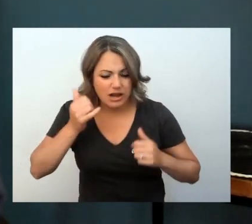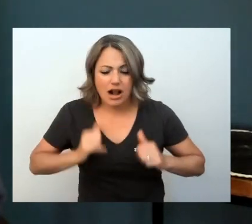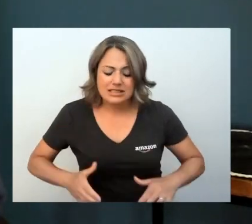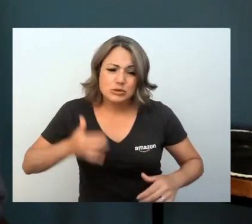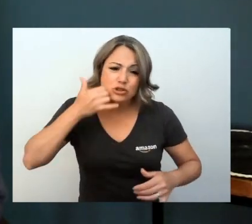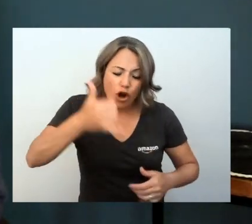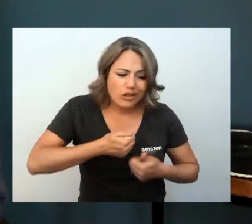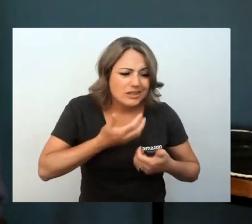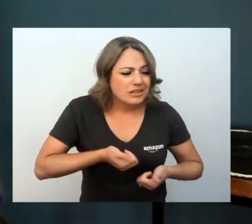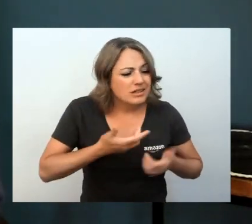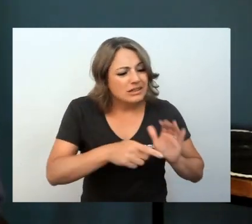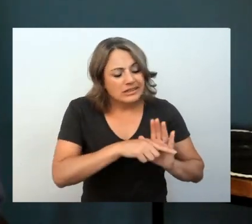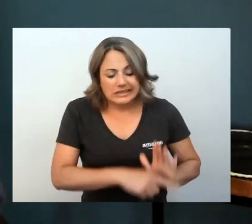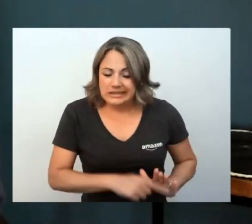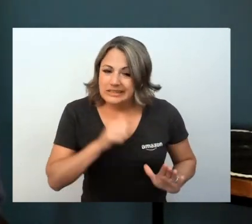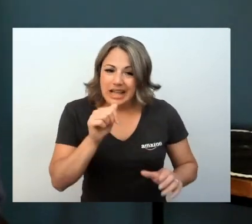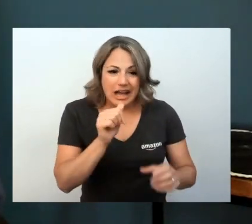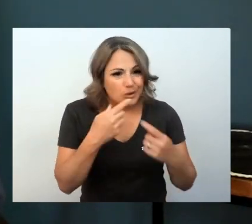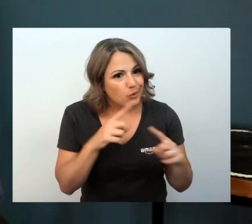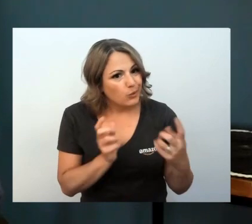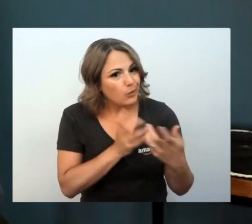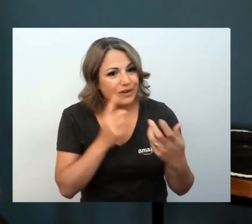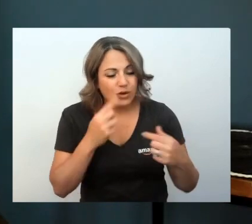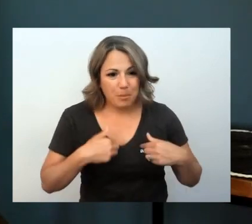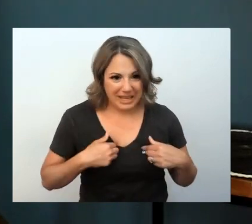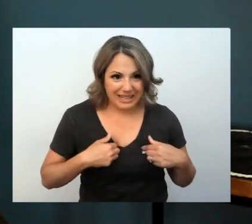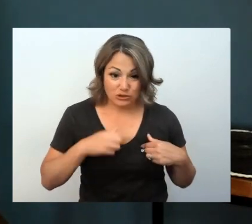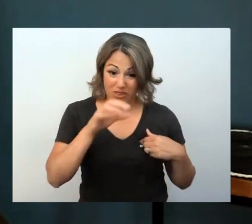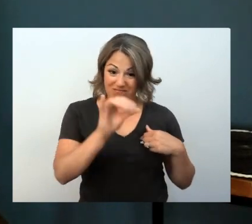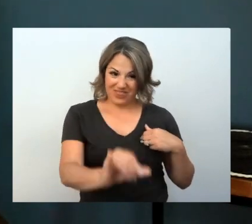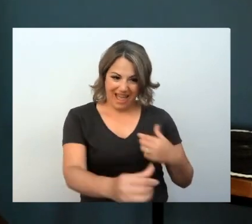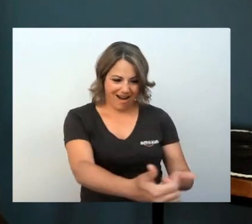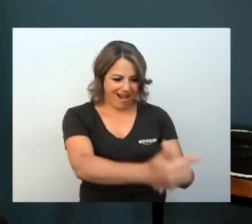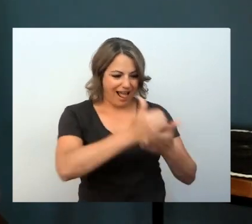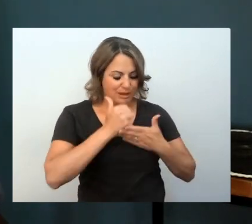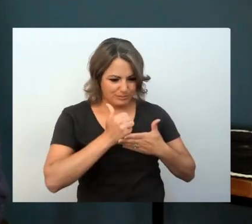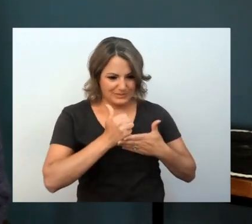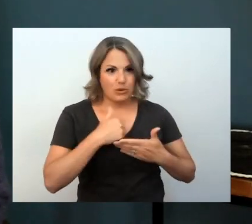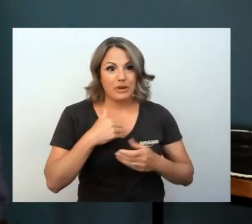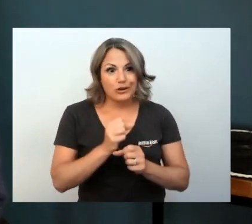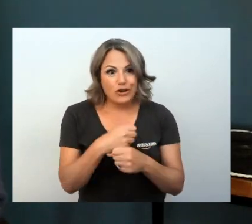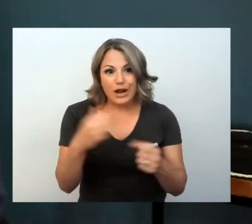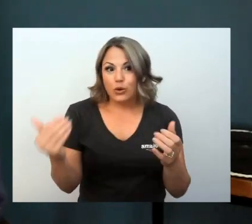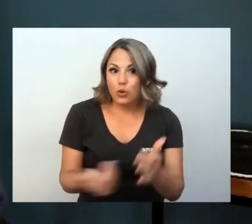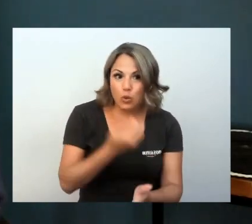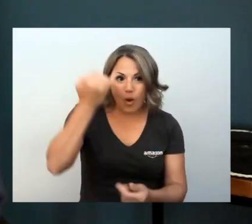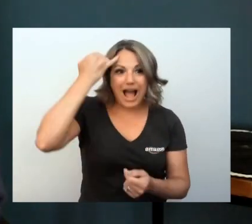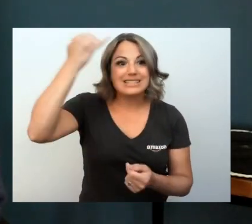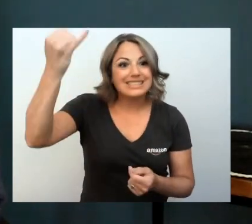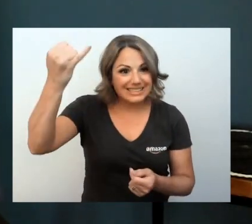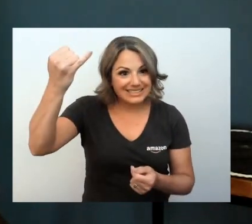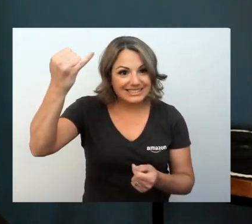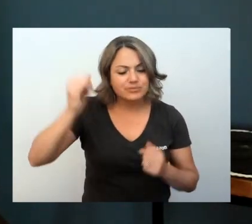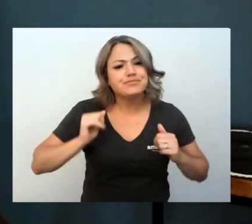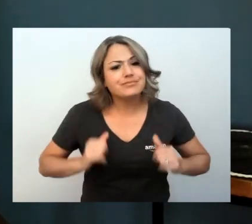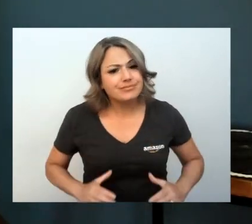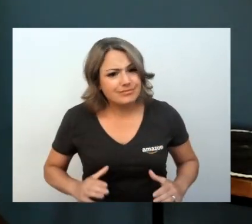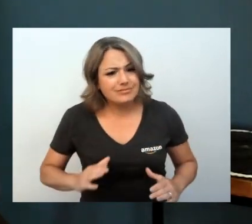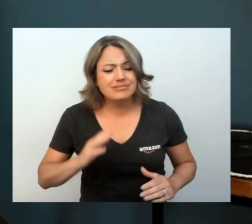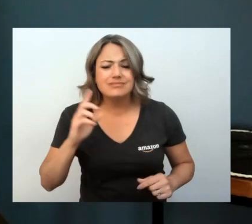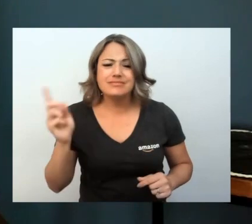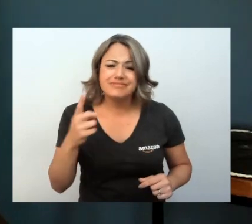call in and tell us what's not working for them. And so customer obsession helps inspire new ideas. Customers are